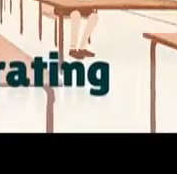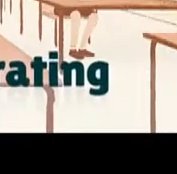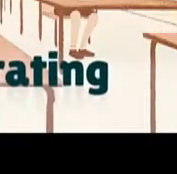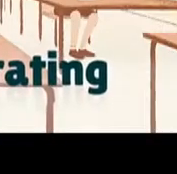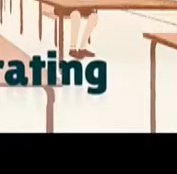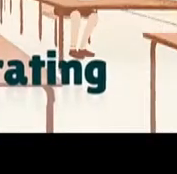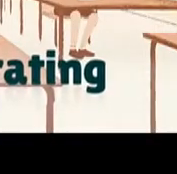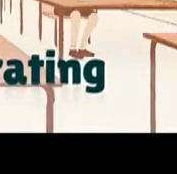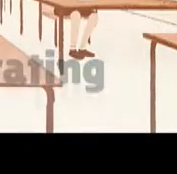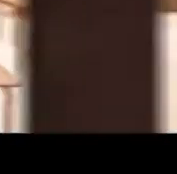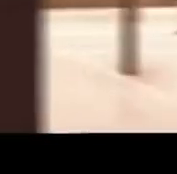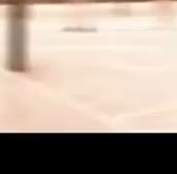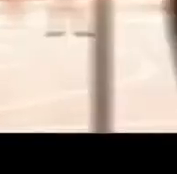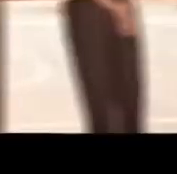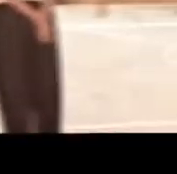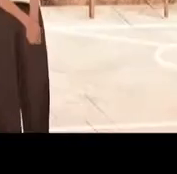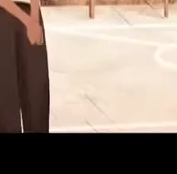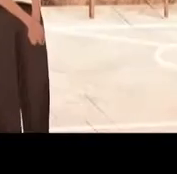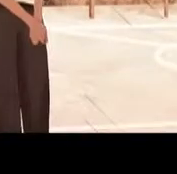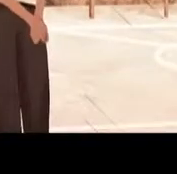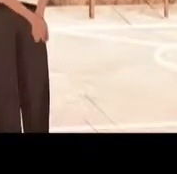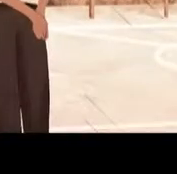Difficulty concentrating.